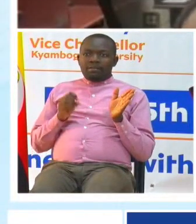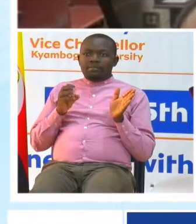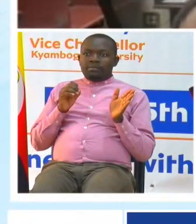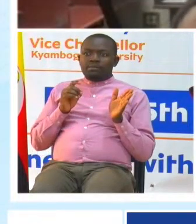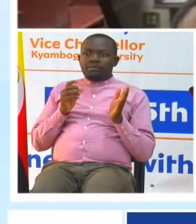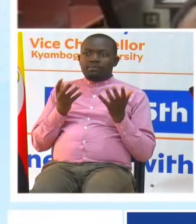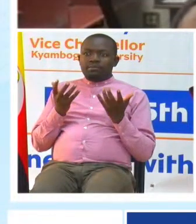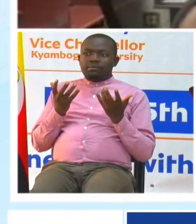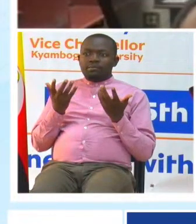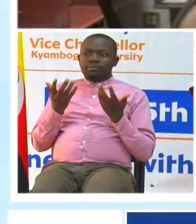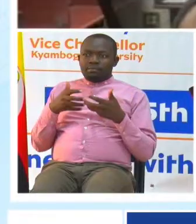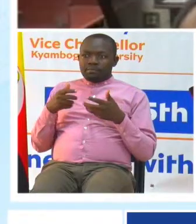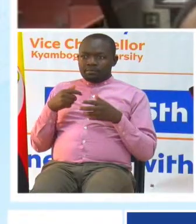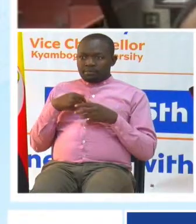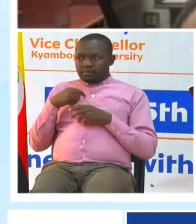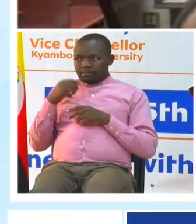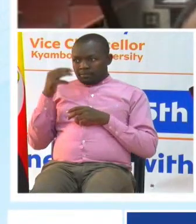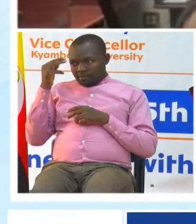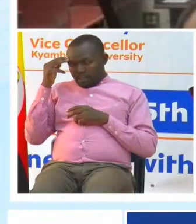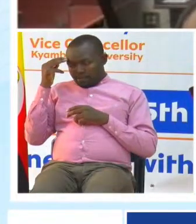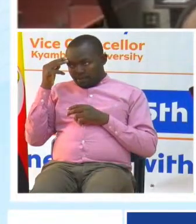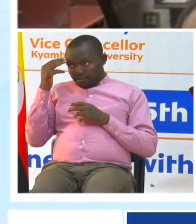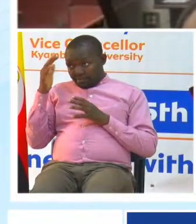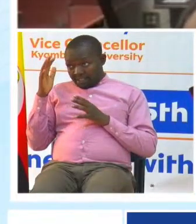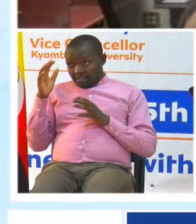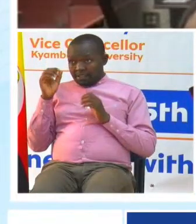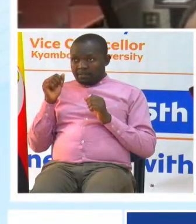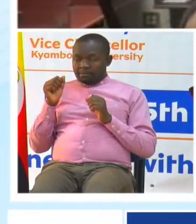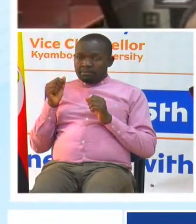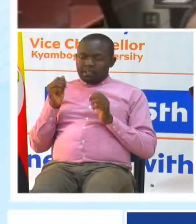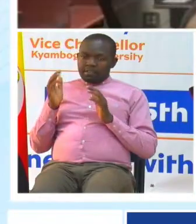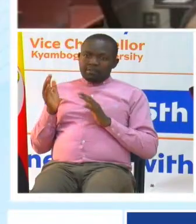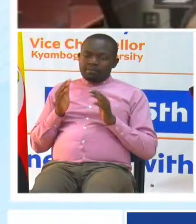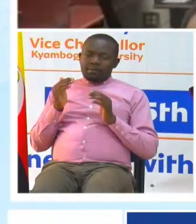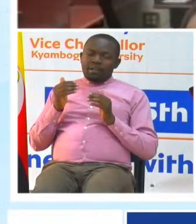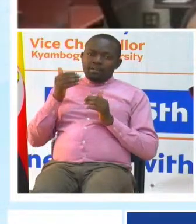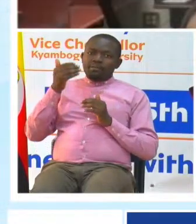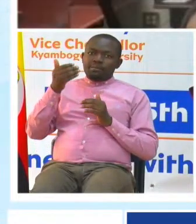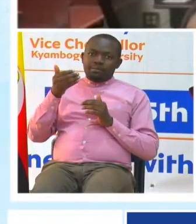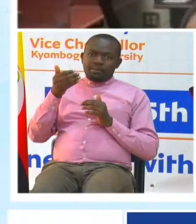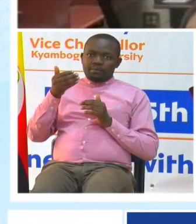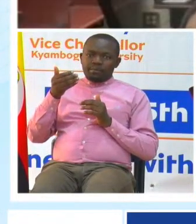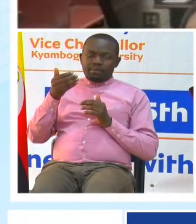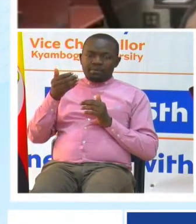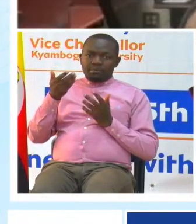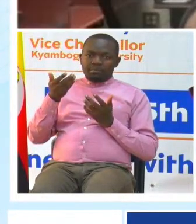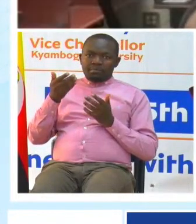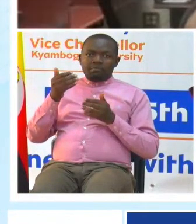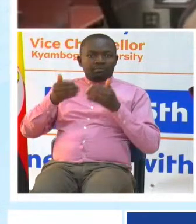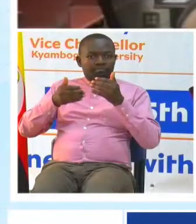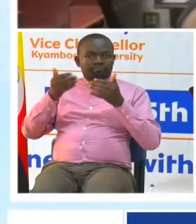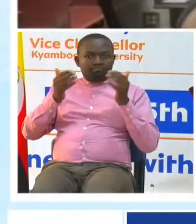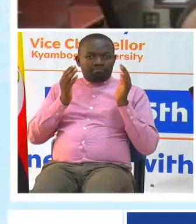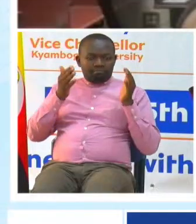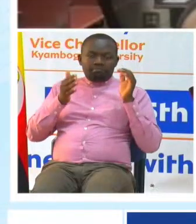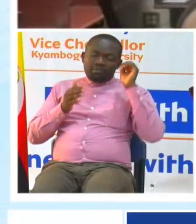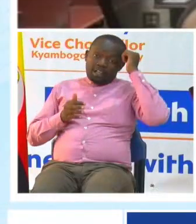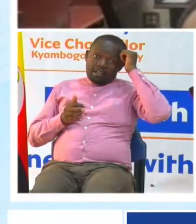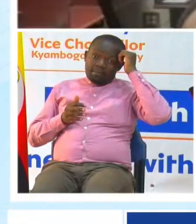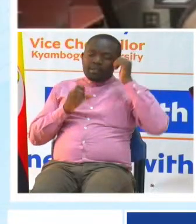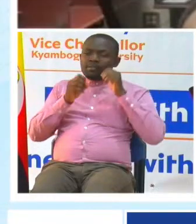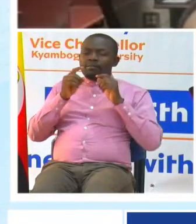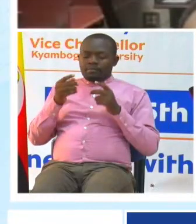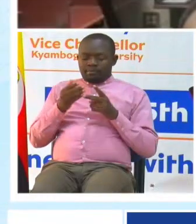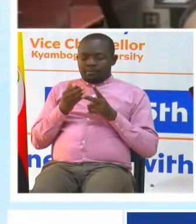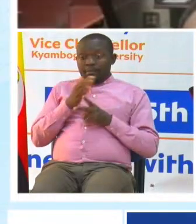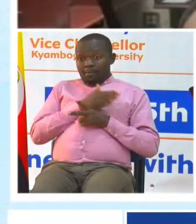doing that after my master's. Then even before you choose a program, you should know yourself. What